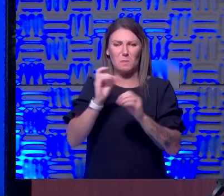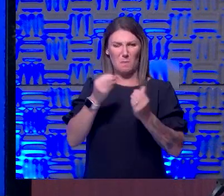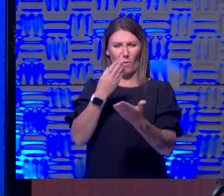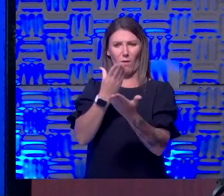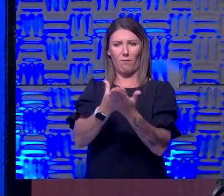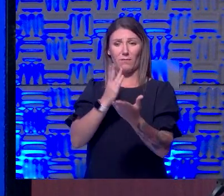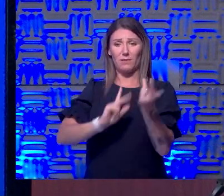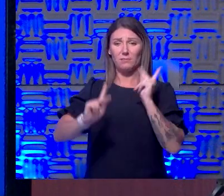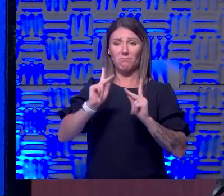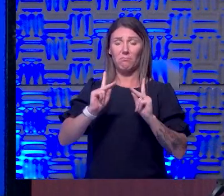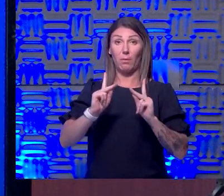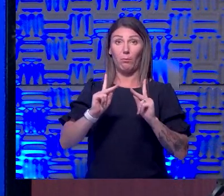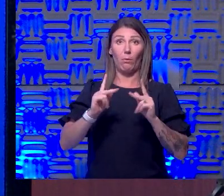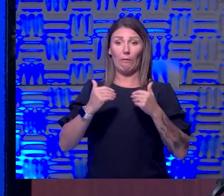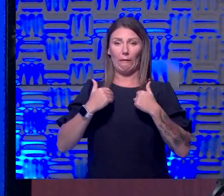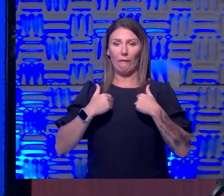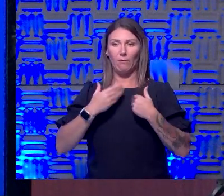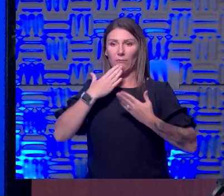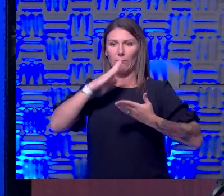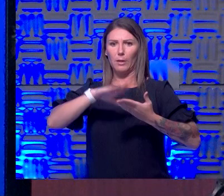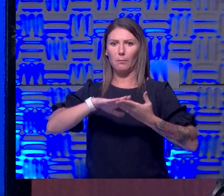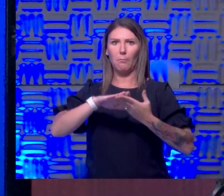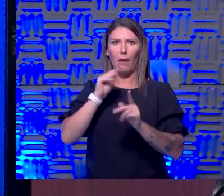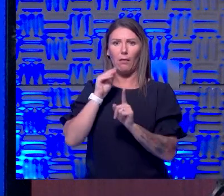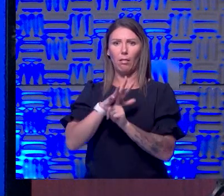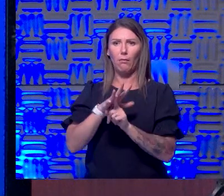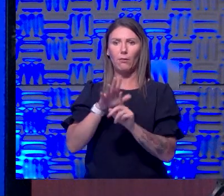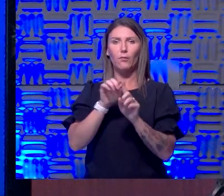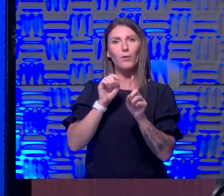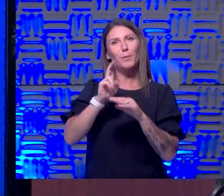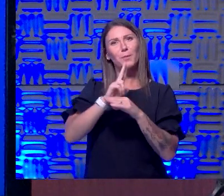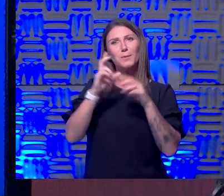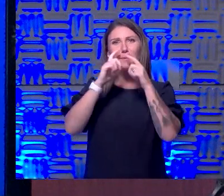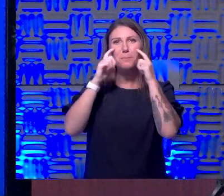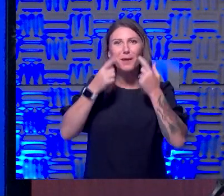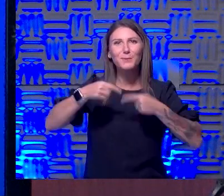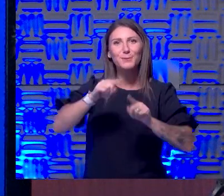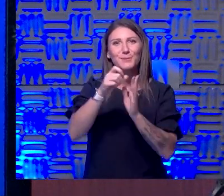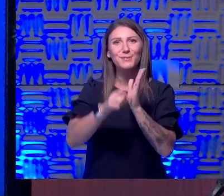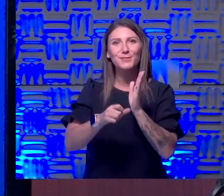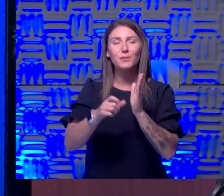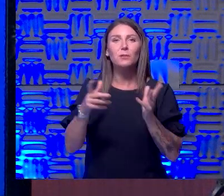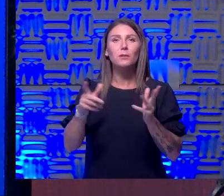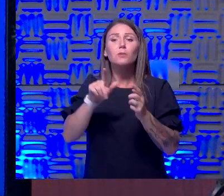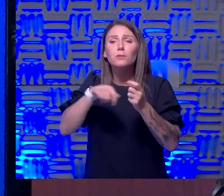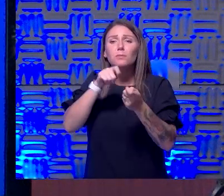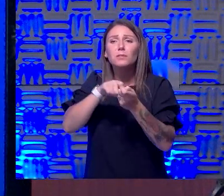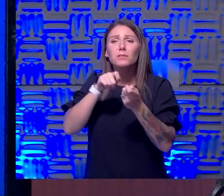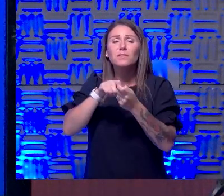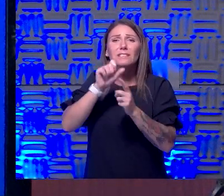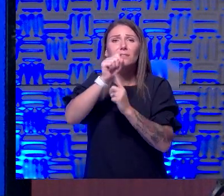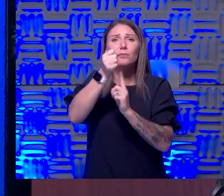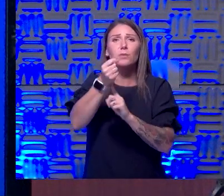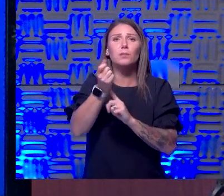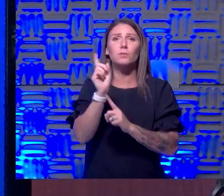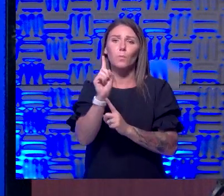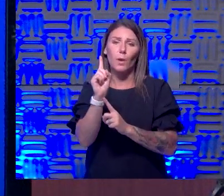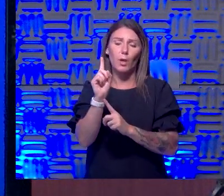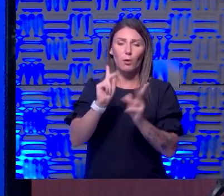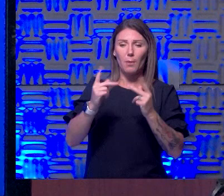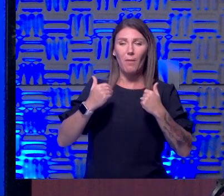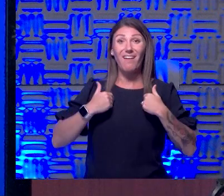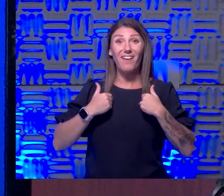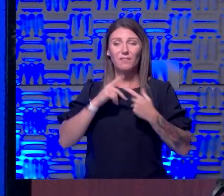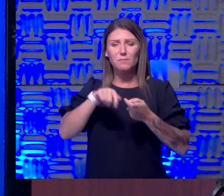of people having bad effects as a result of that. Obviously, there are going to be certain circumstances where people have got certain